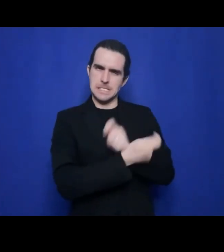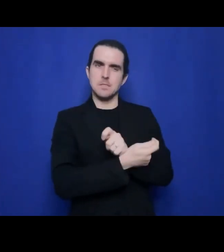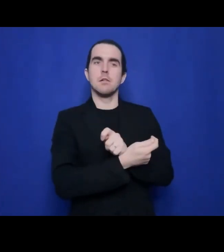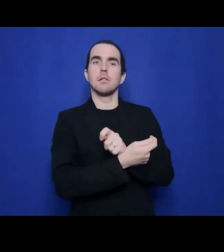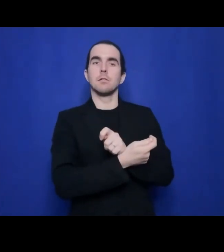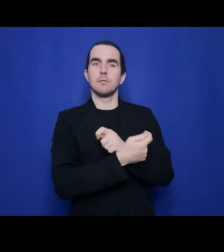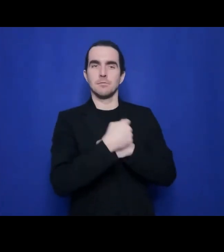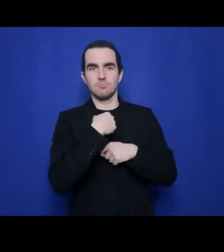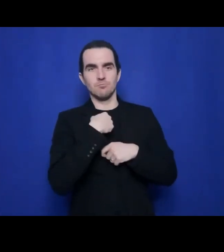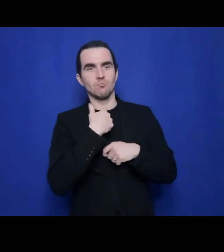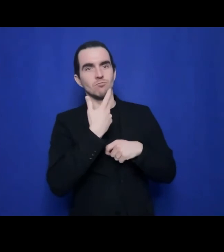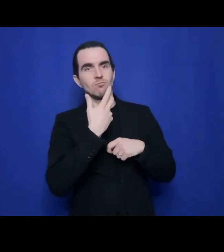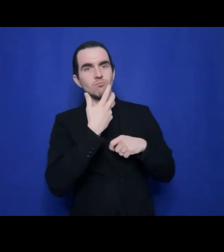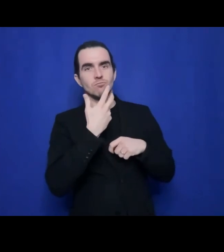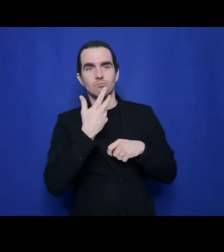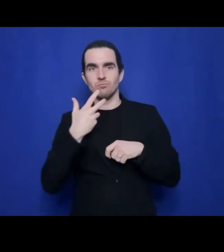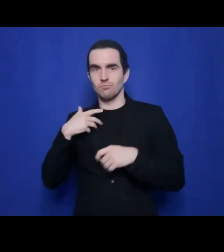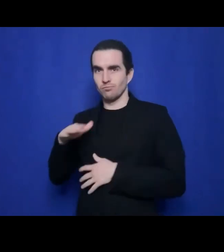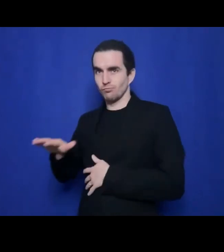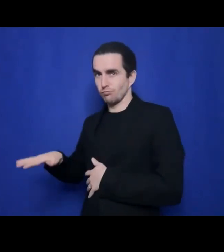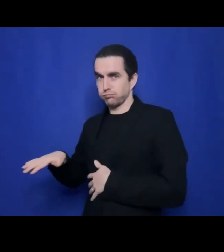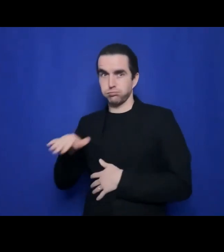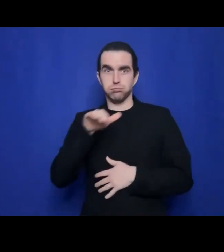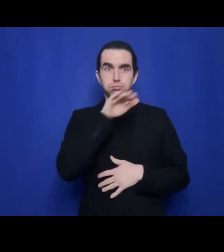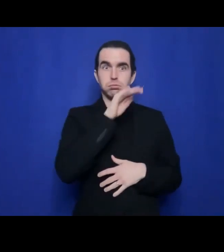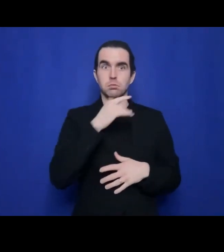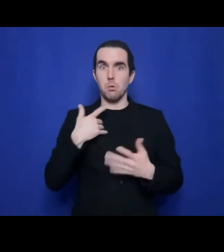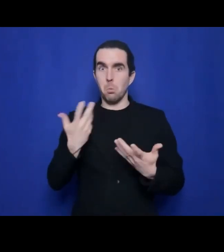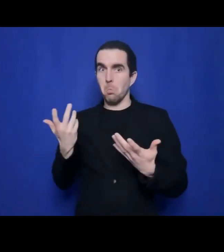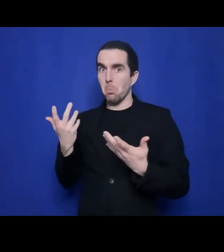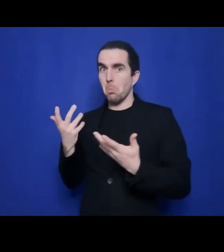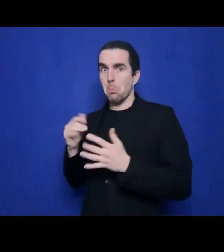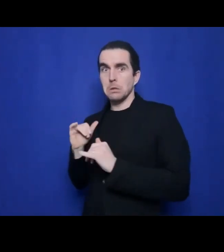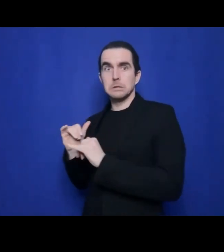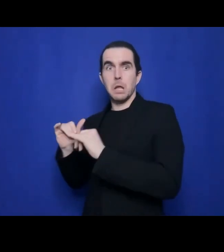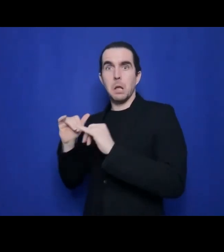to mainstream schools. But for another, I was very